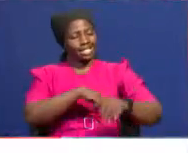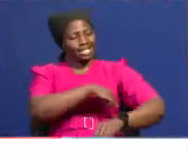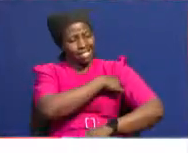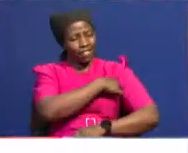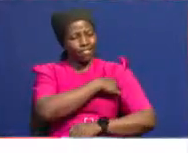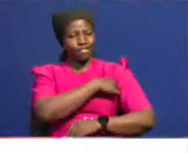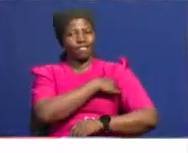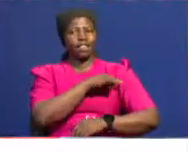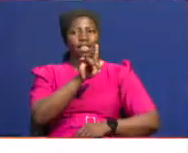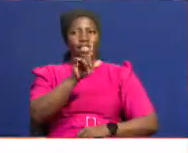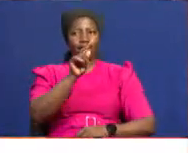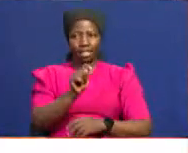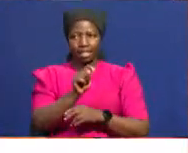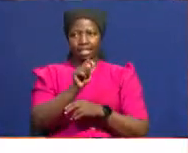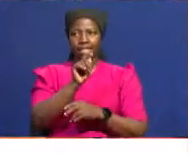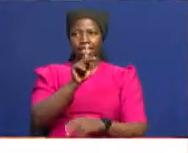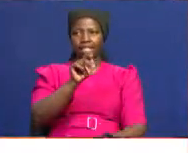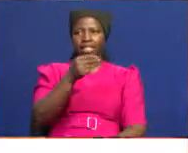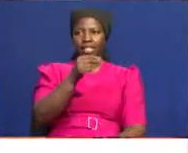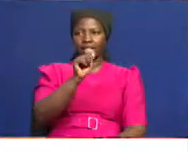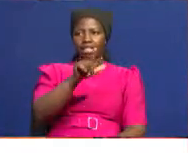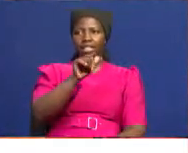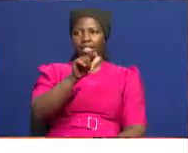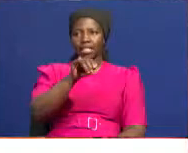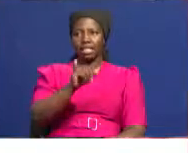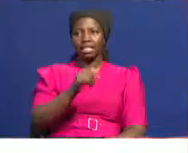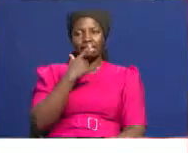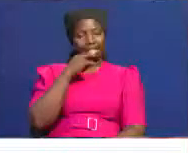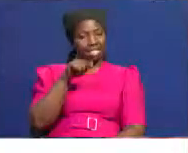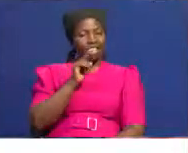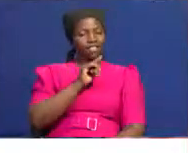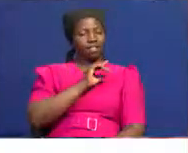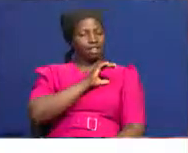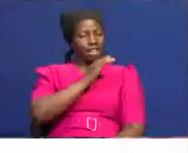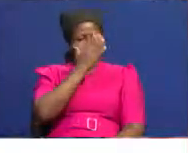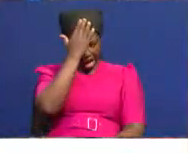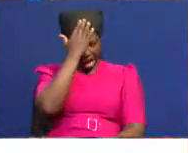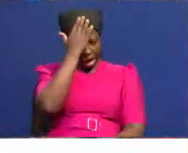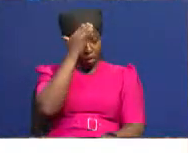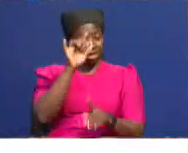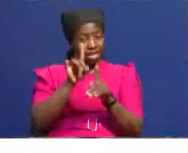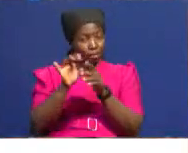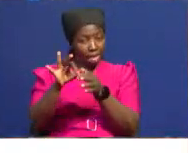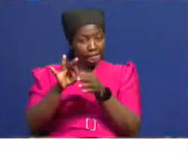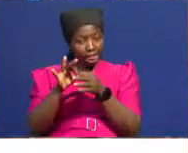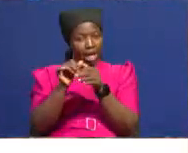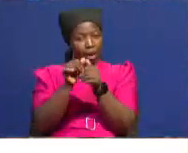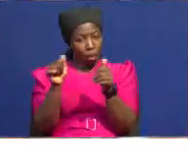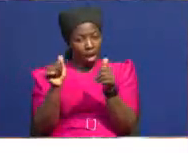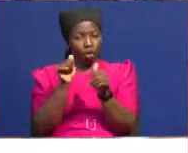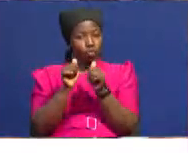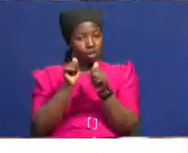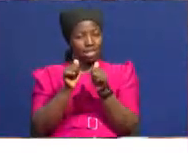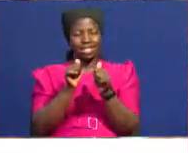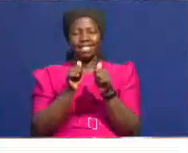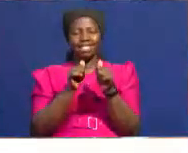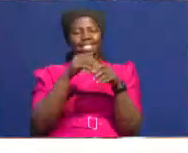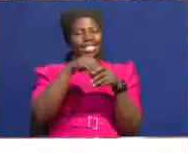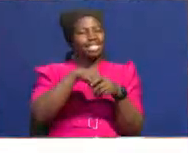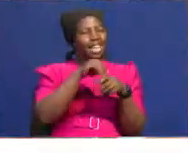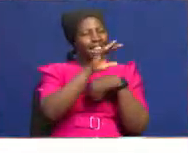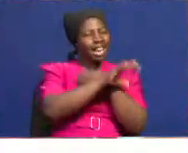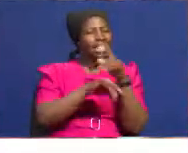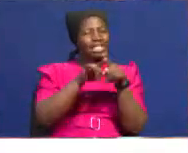Kahariri, highlighted the general's humility and interpersonal relations, which he said transcended borders. But he